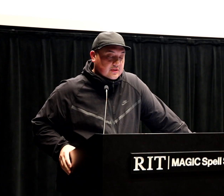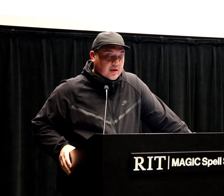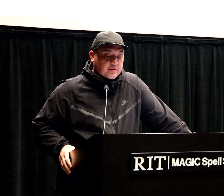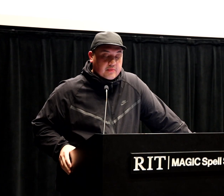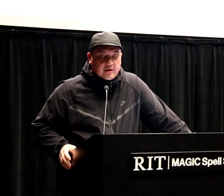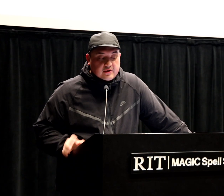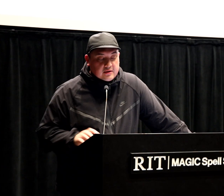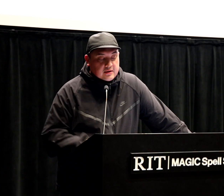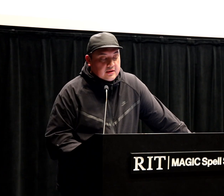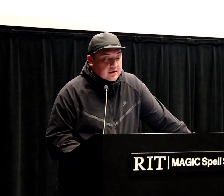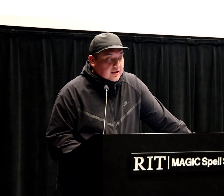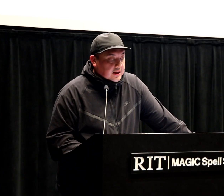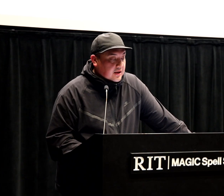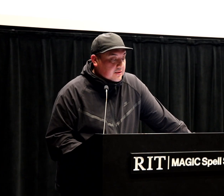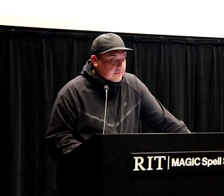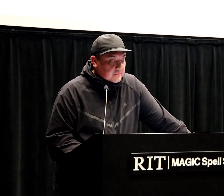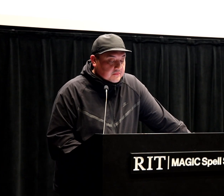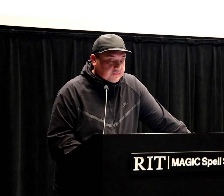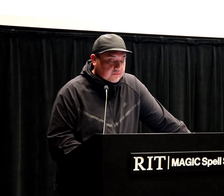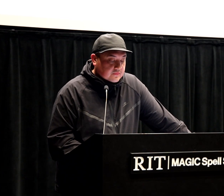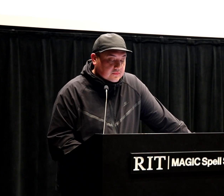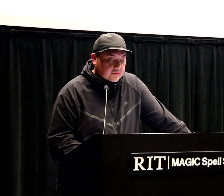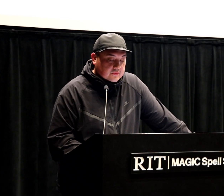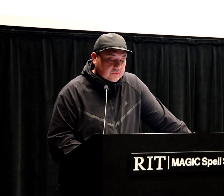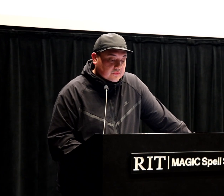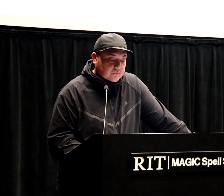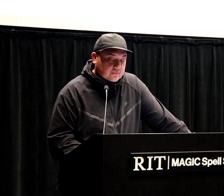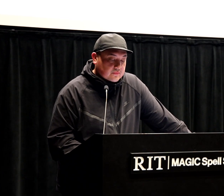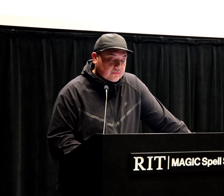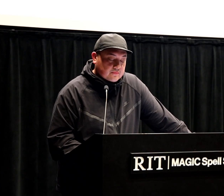are just not prepared.